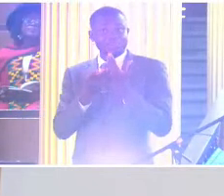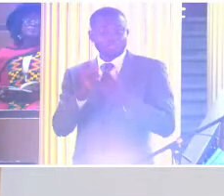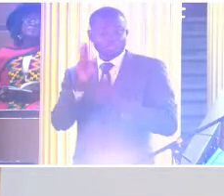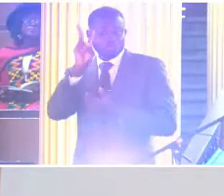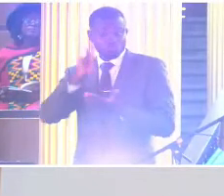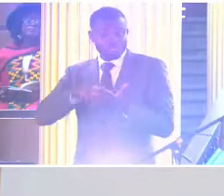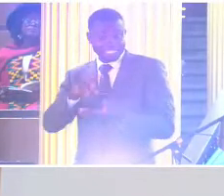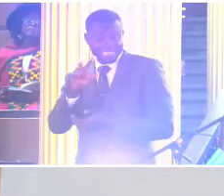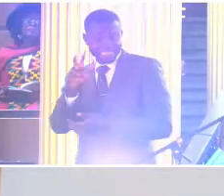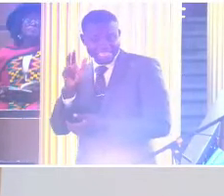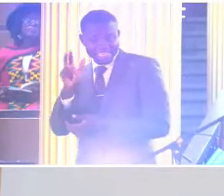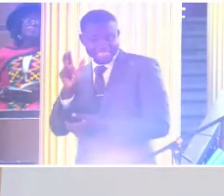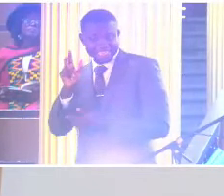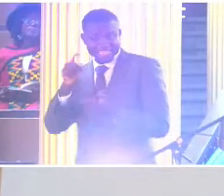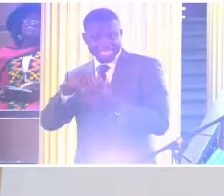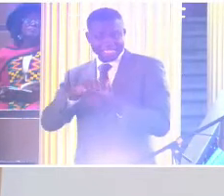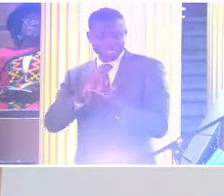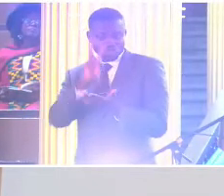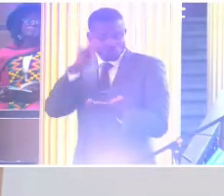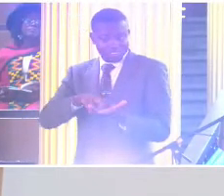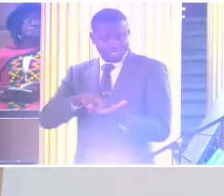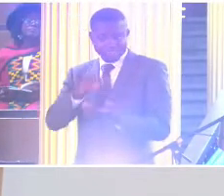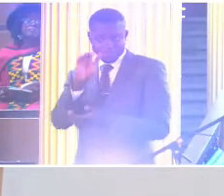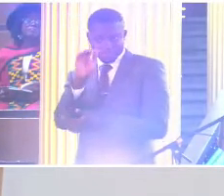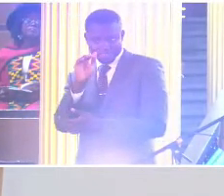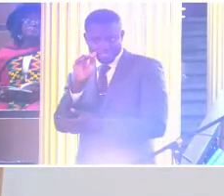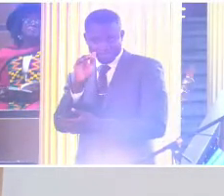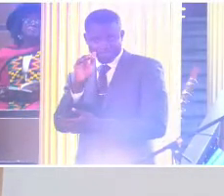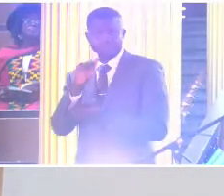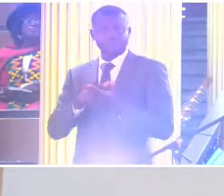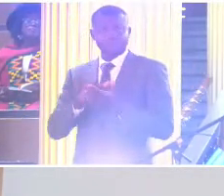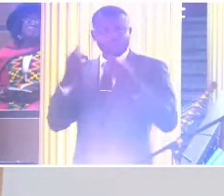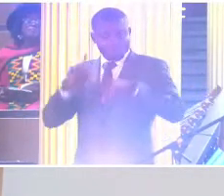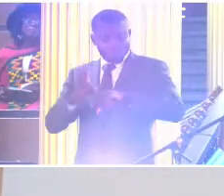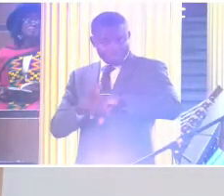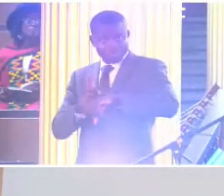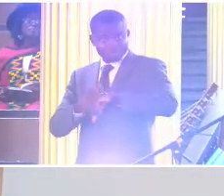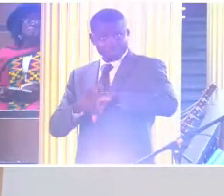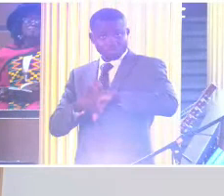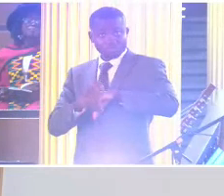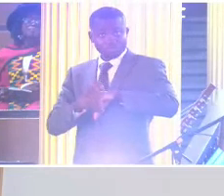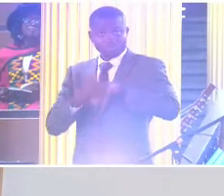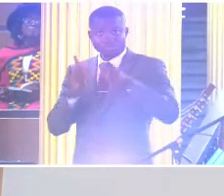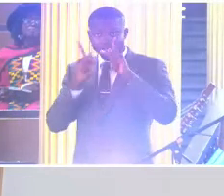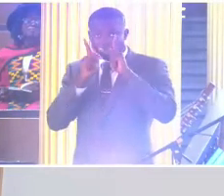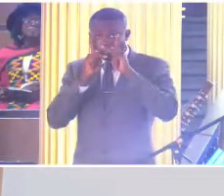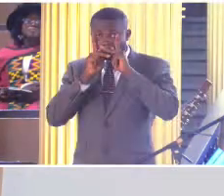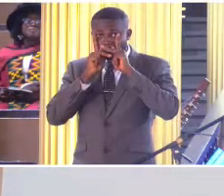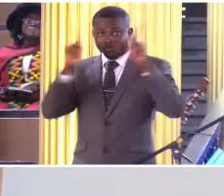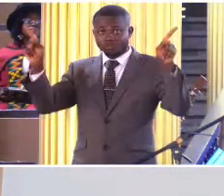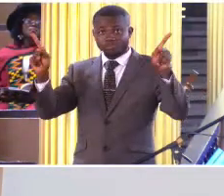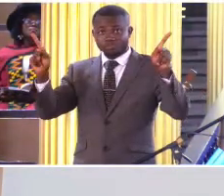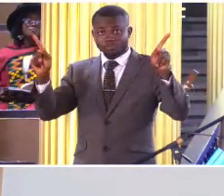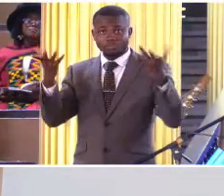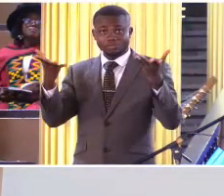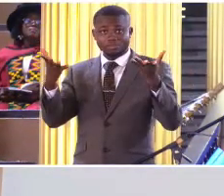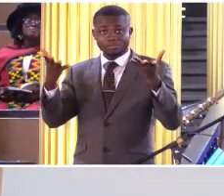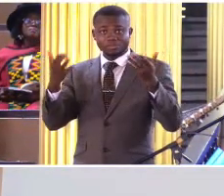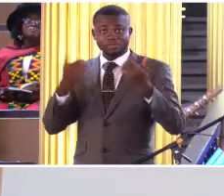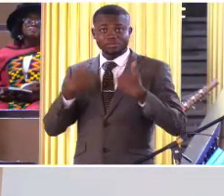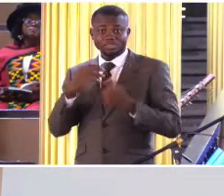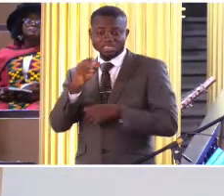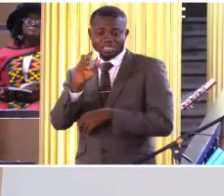2014 and 2018. During his tenure, he facilitated the establishment of the